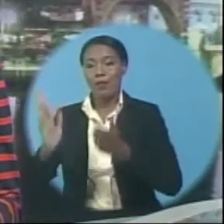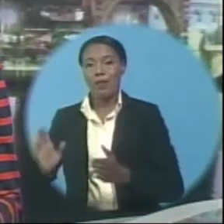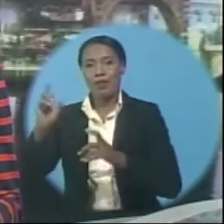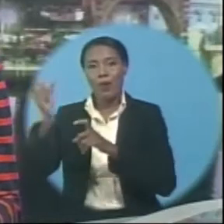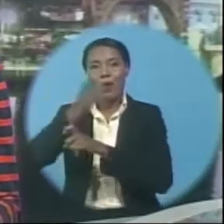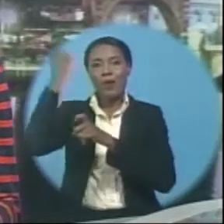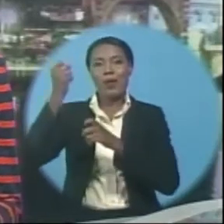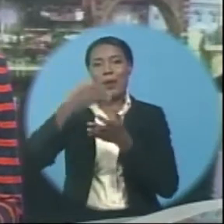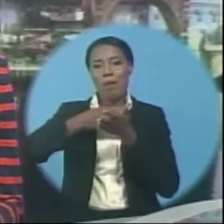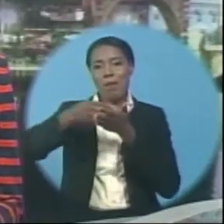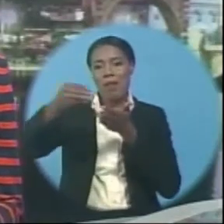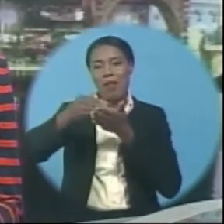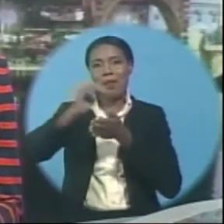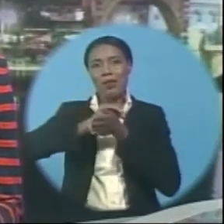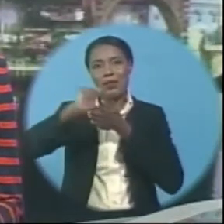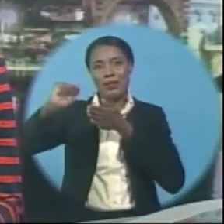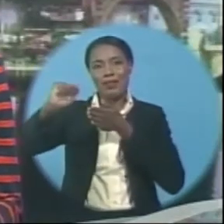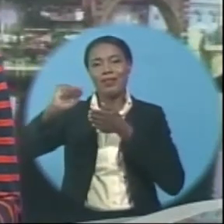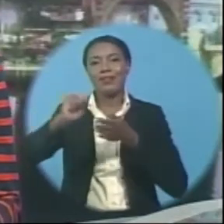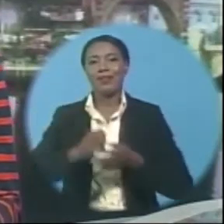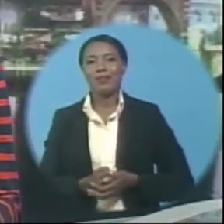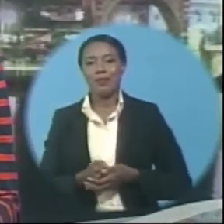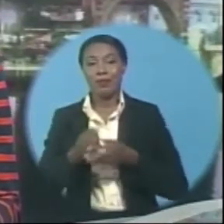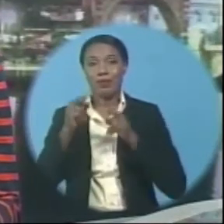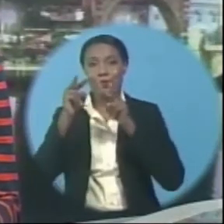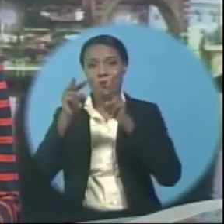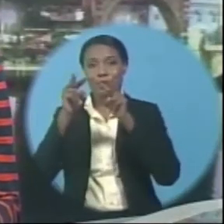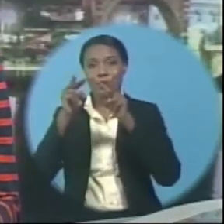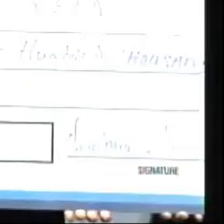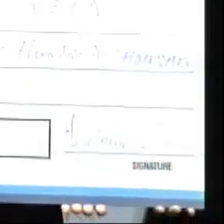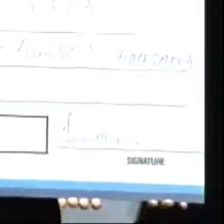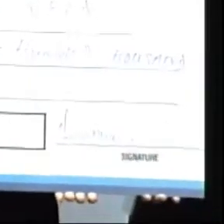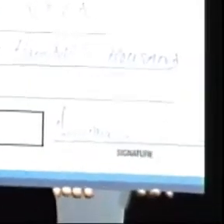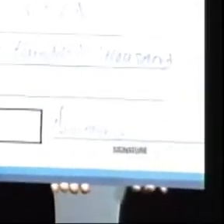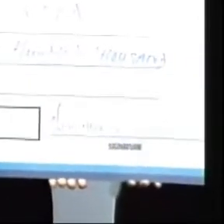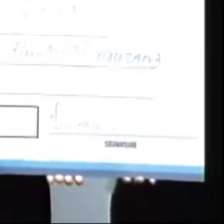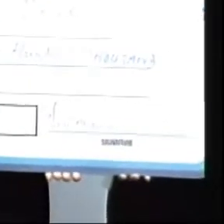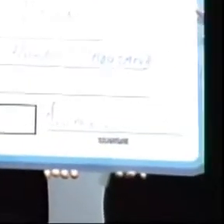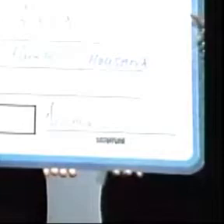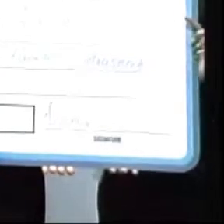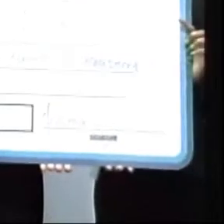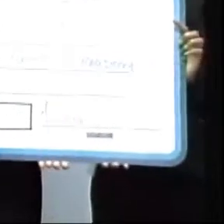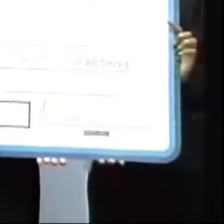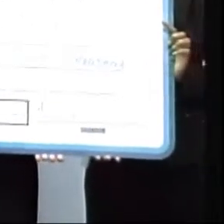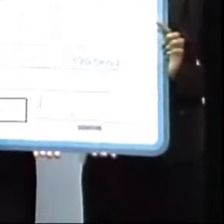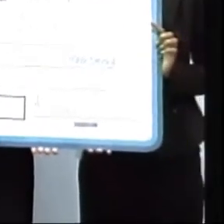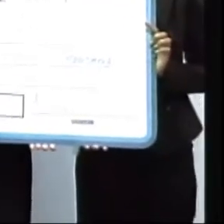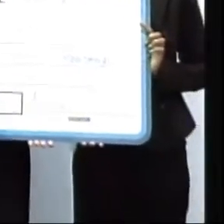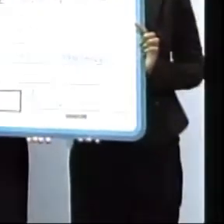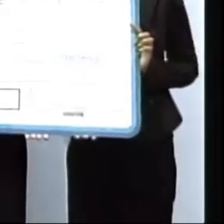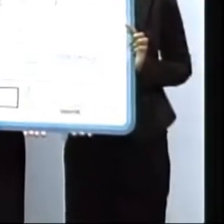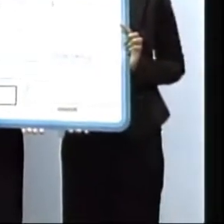has itself another millionaire. That lucky winner is walking away with a whopping